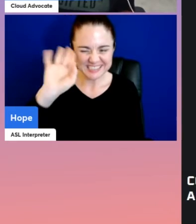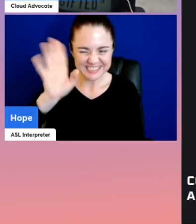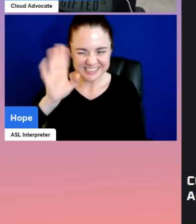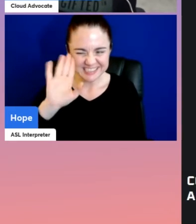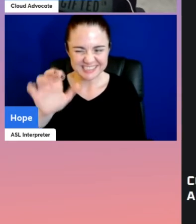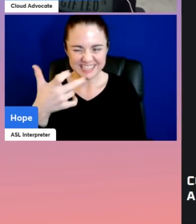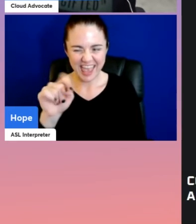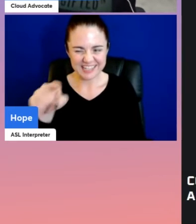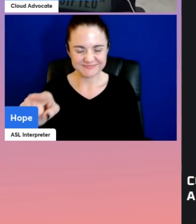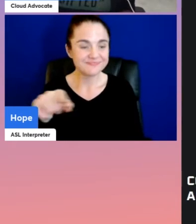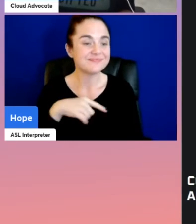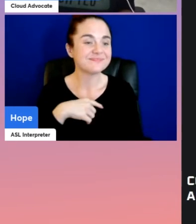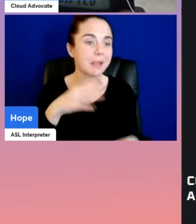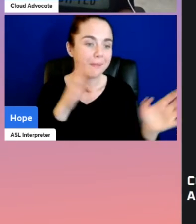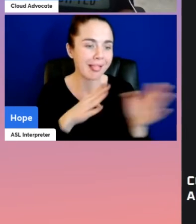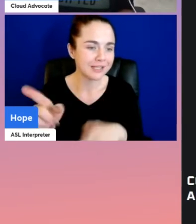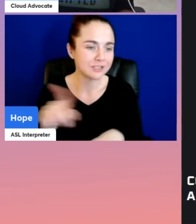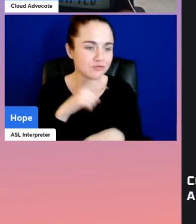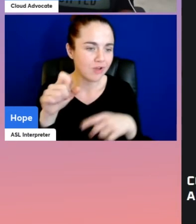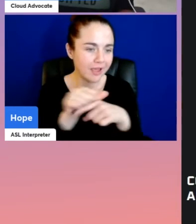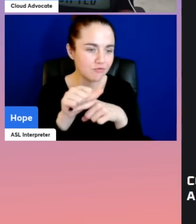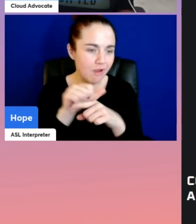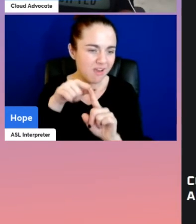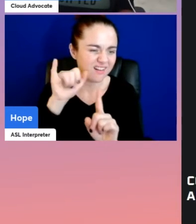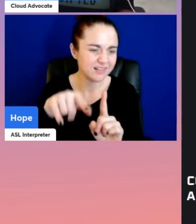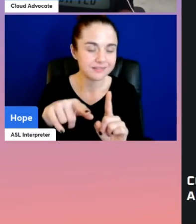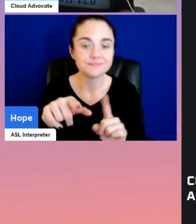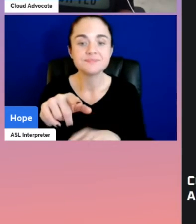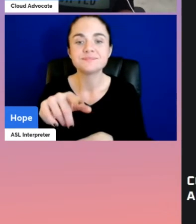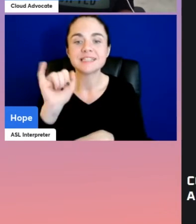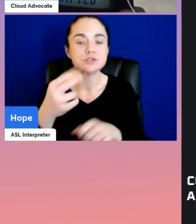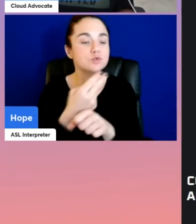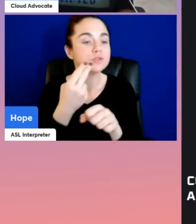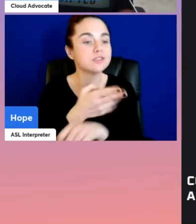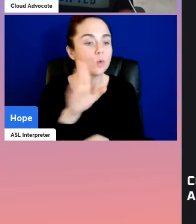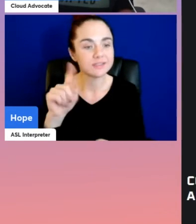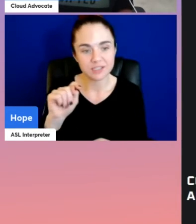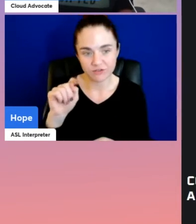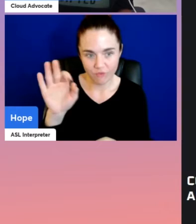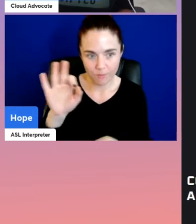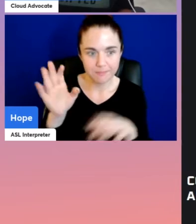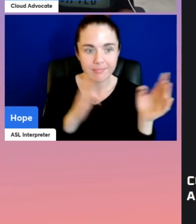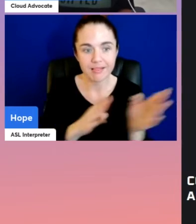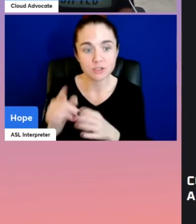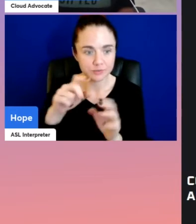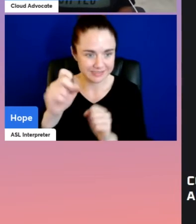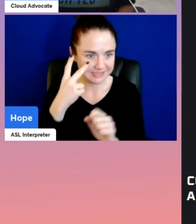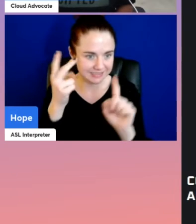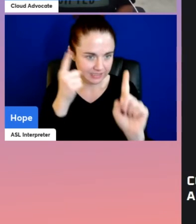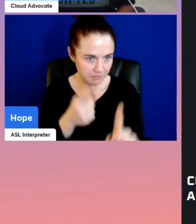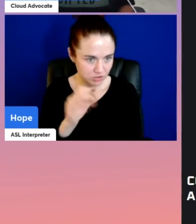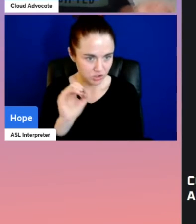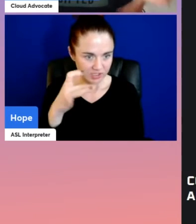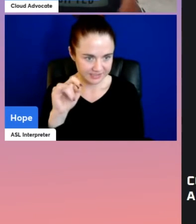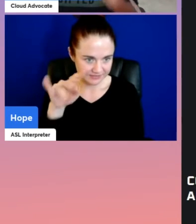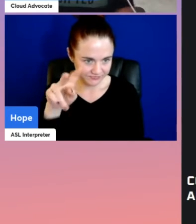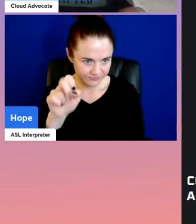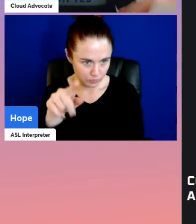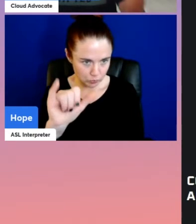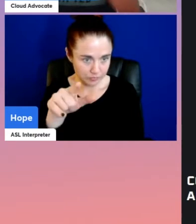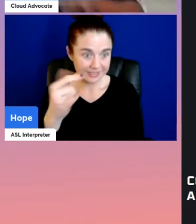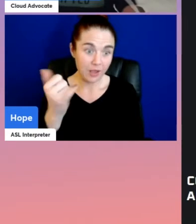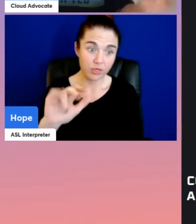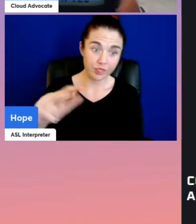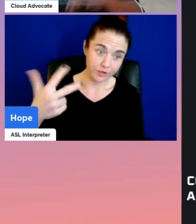we're going to do a dry run. That's using your Terraform plan. And you can see the objectives here. Now, day 3, we turn up the